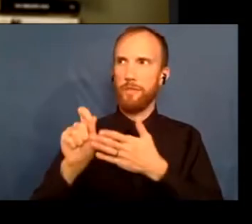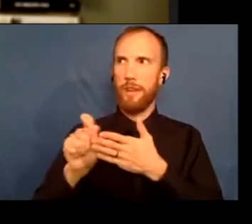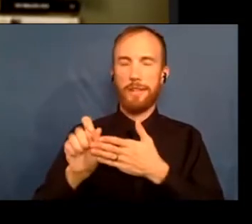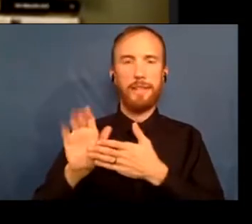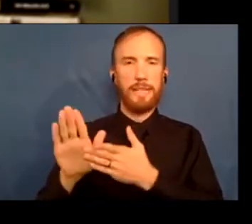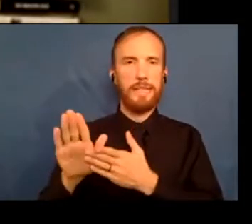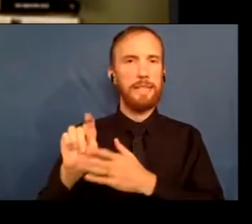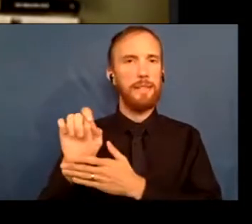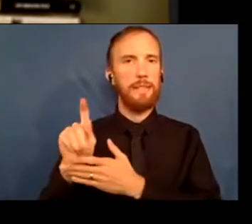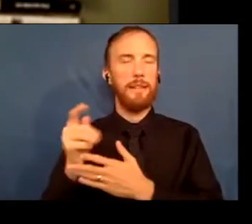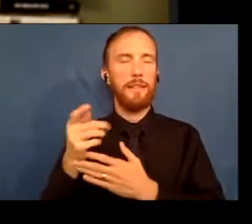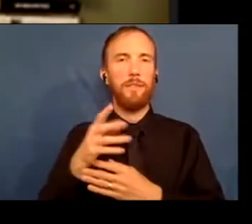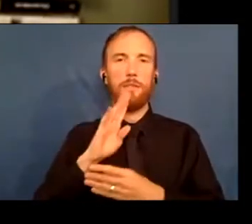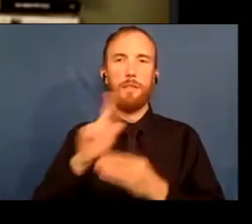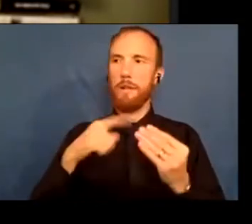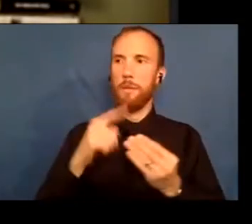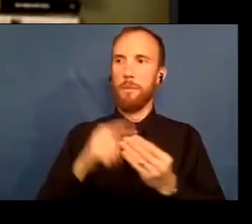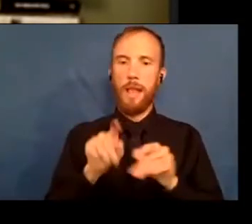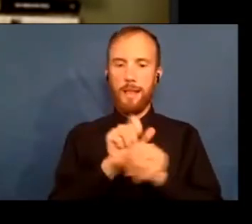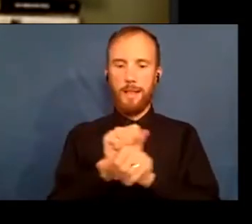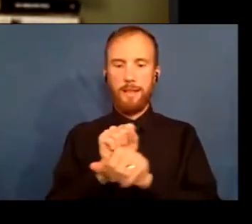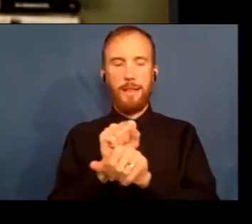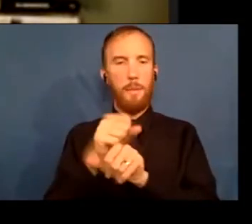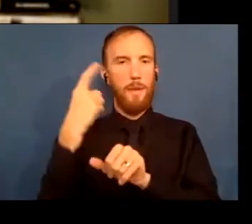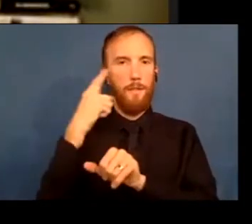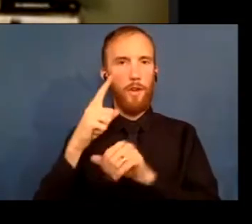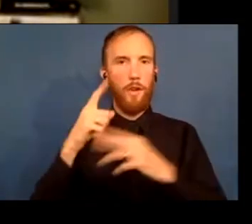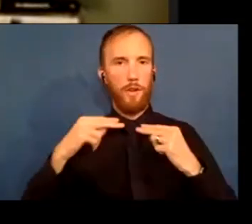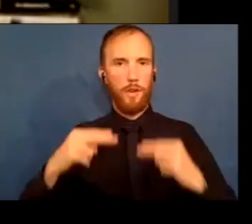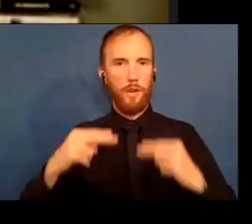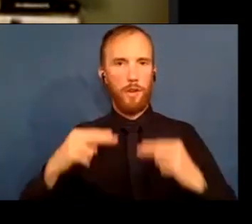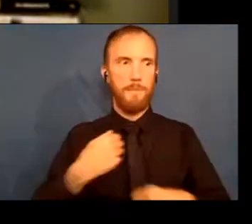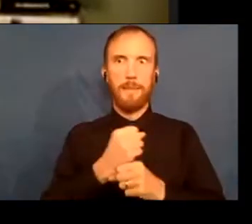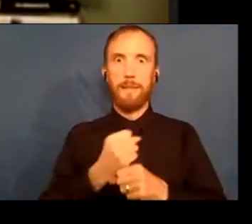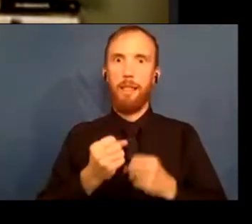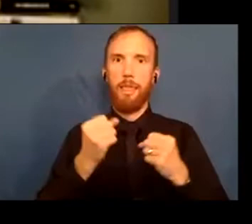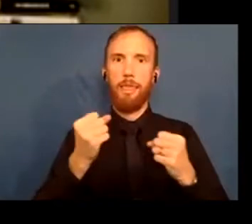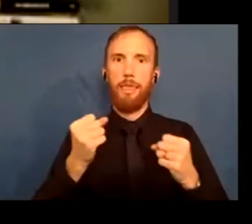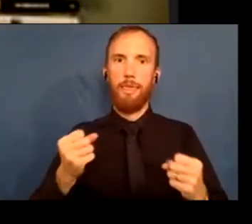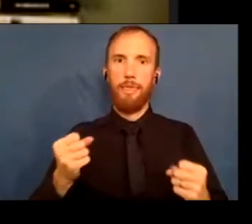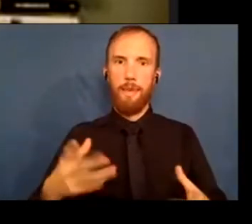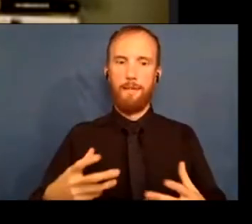of human beings produces enormous advantages for capitalism. And then Weber,